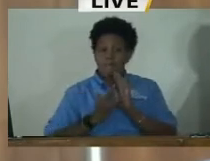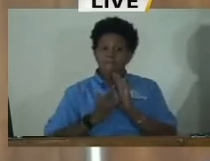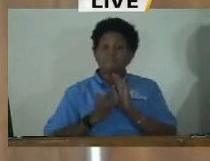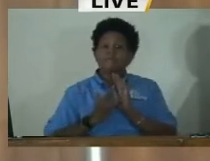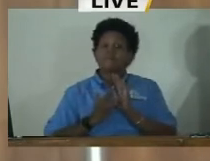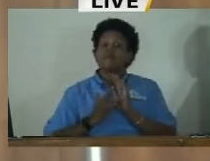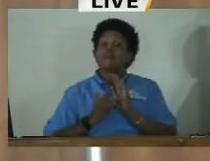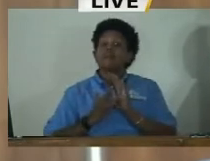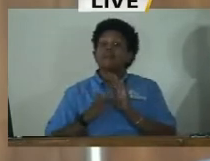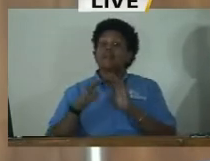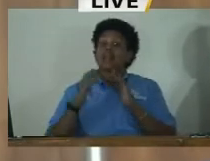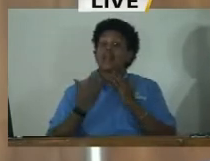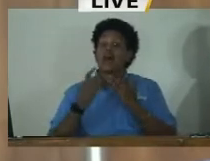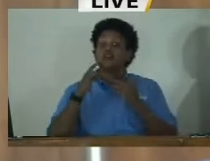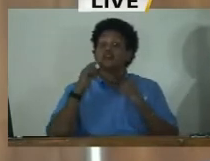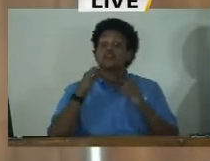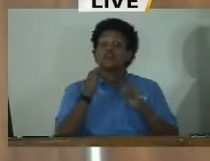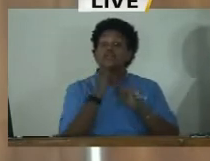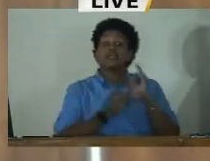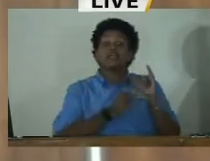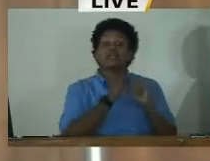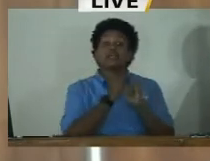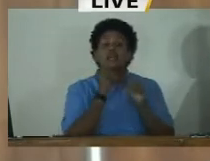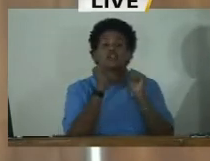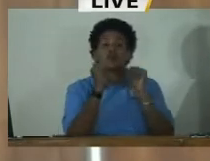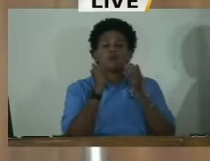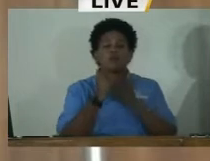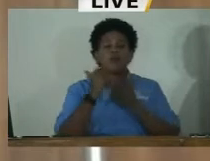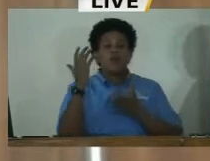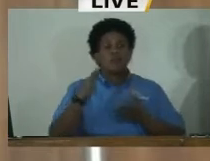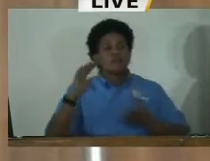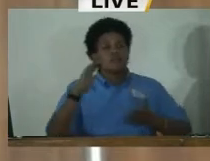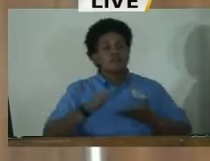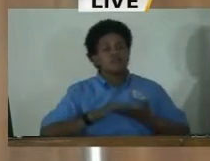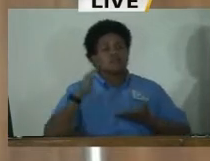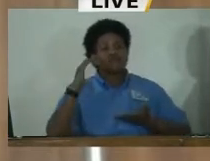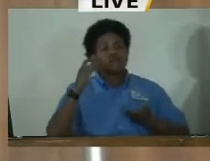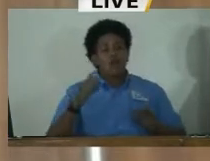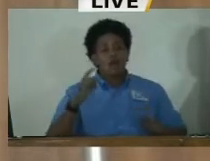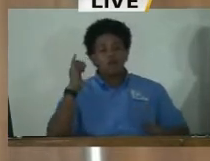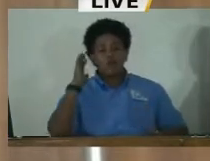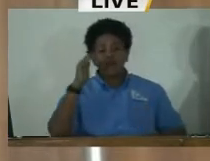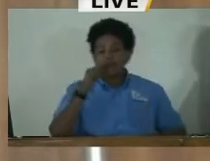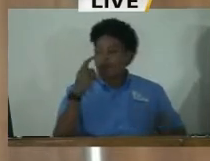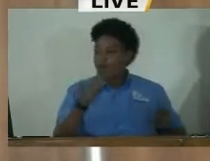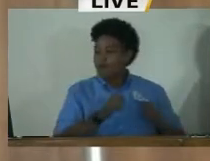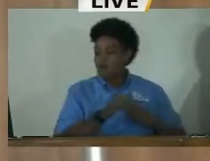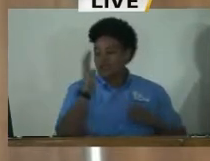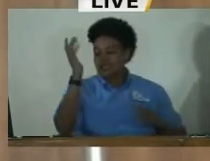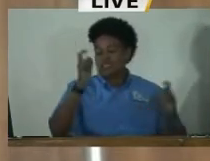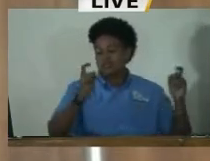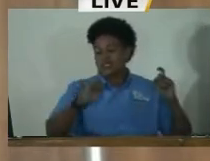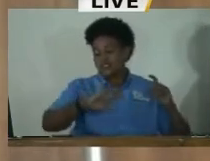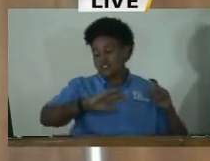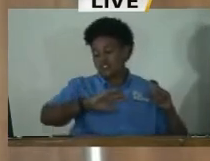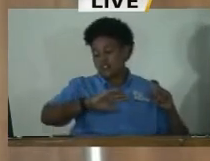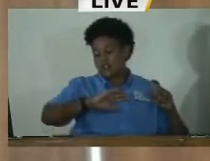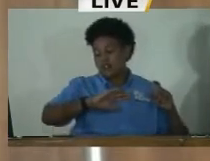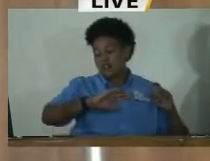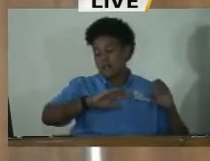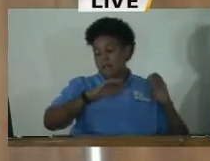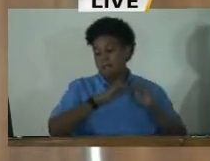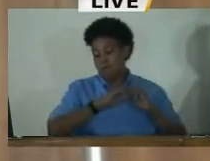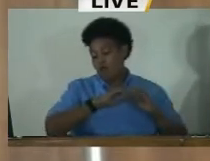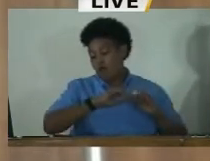internationally competitive rates of wealth. This will not happen with speeches. And what's more, raw talent